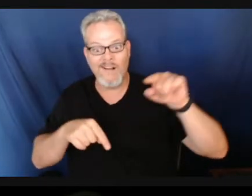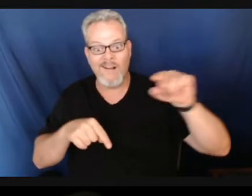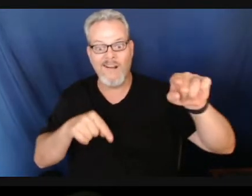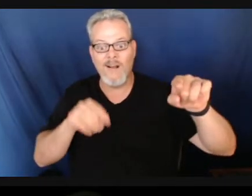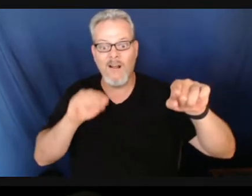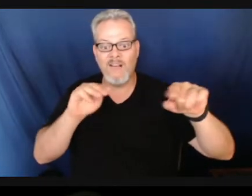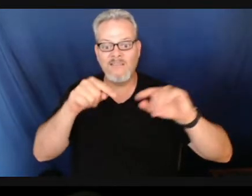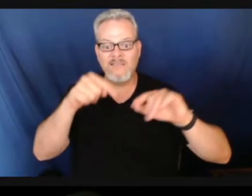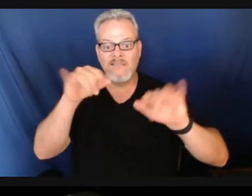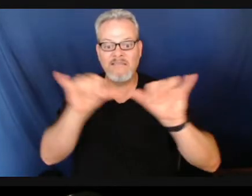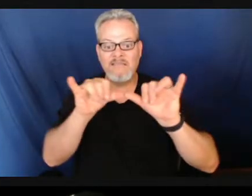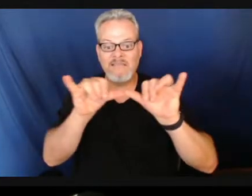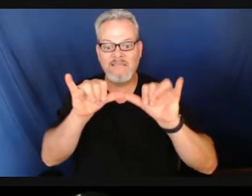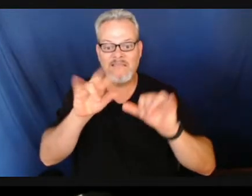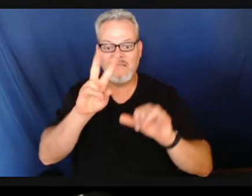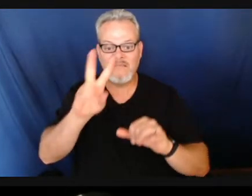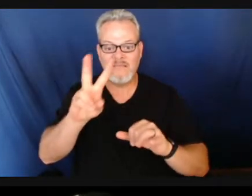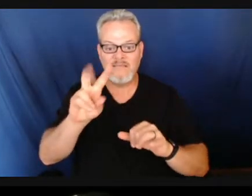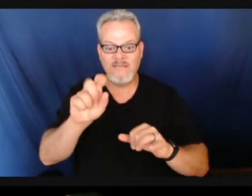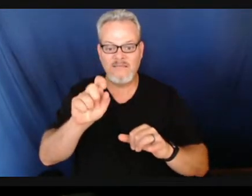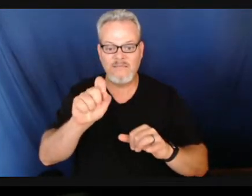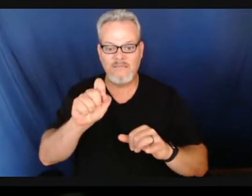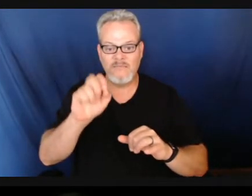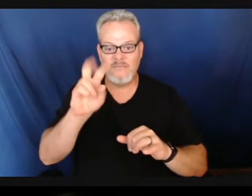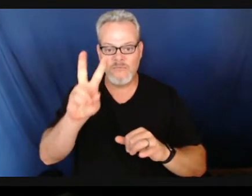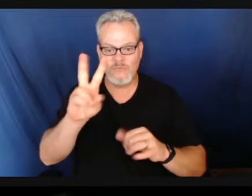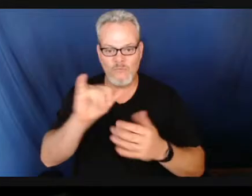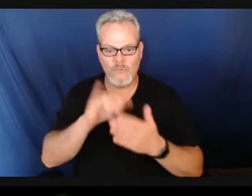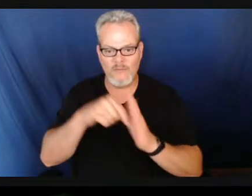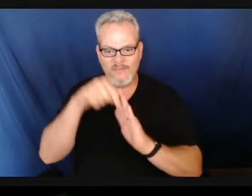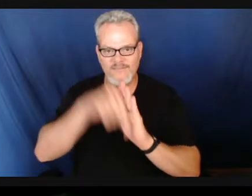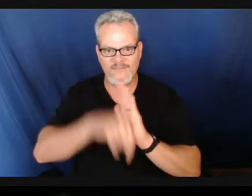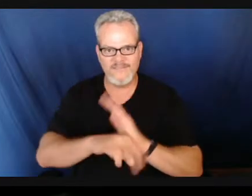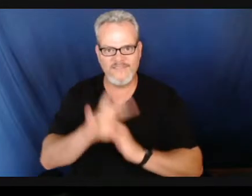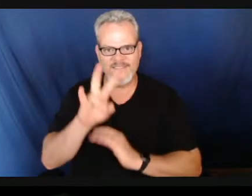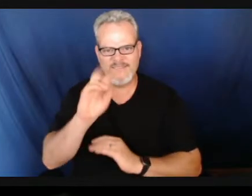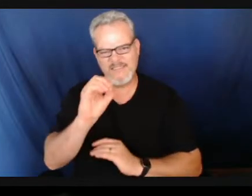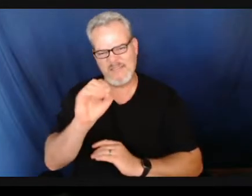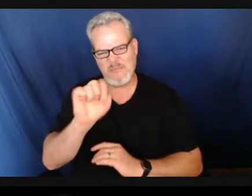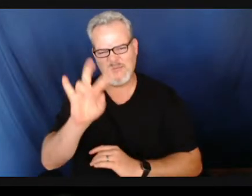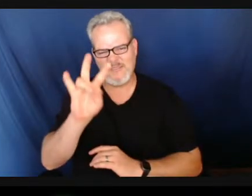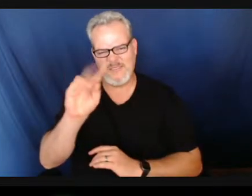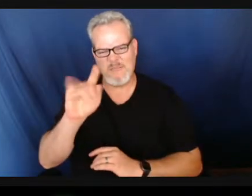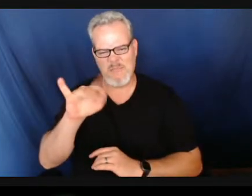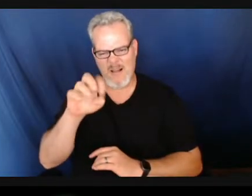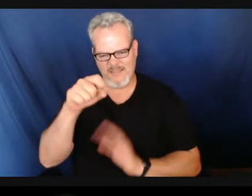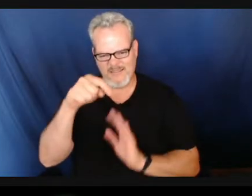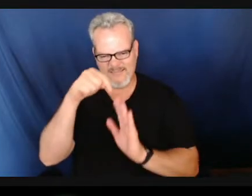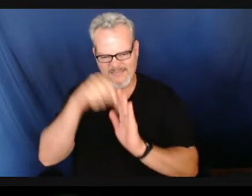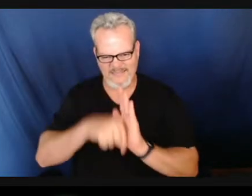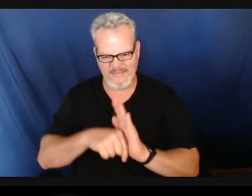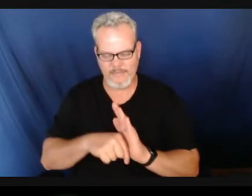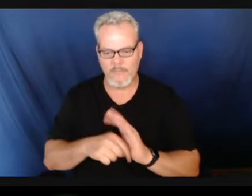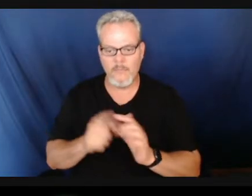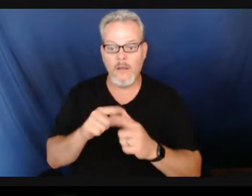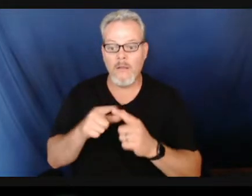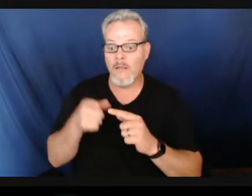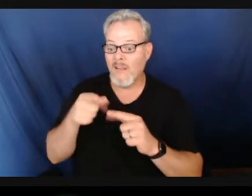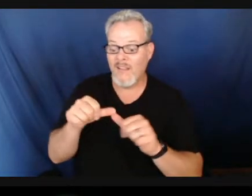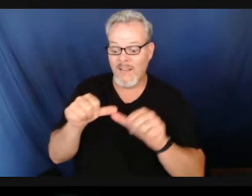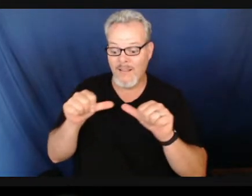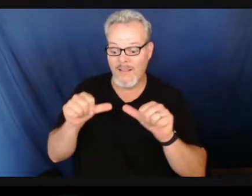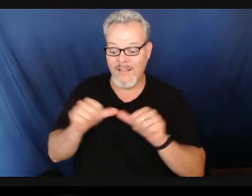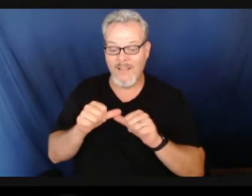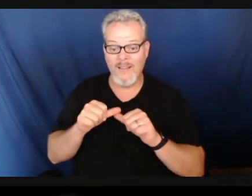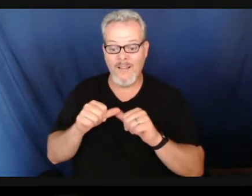miles down, occurred a couple of days ago. Big gap and real absence of any events on the rift zone itself, either the